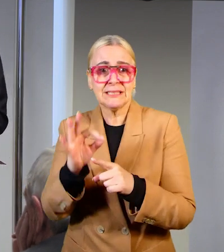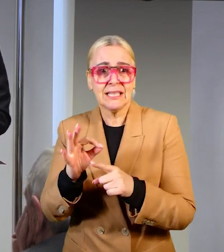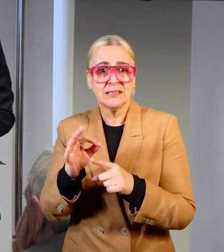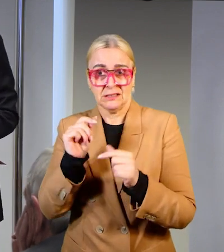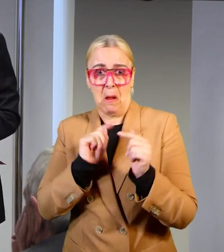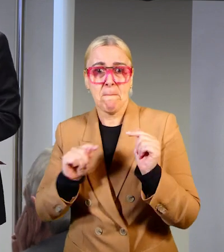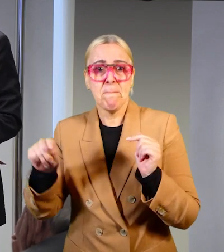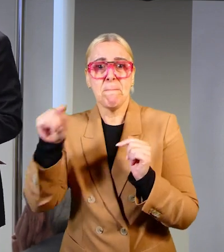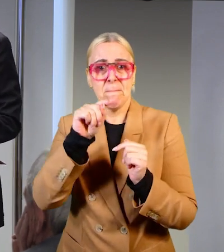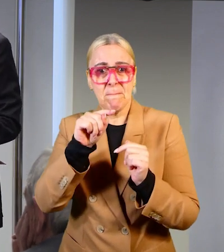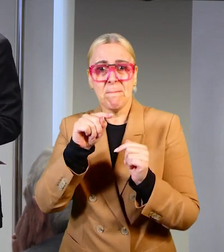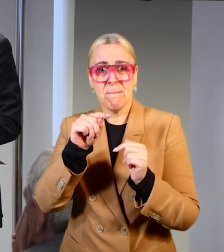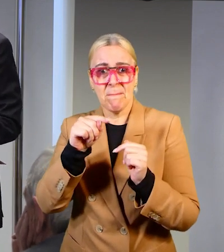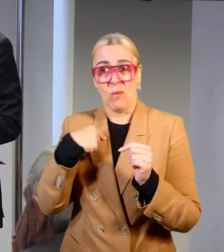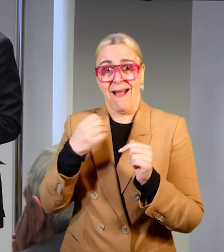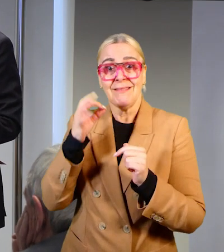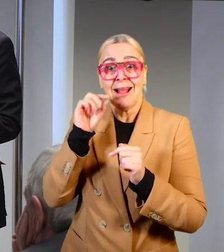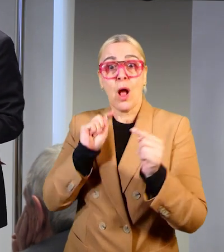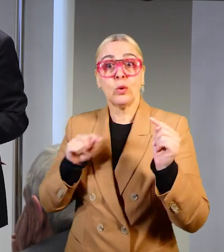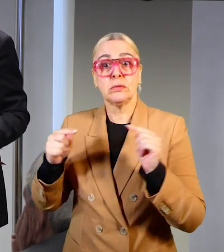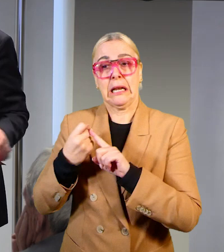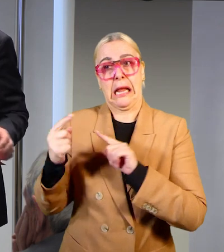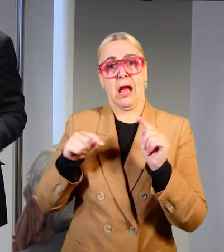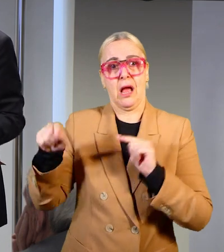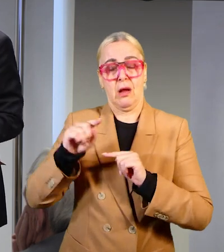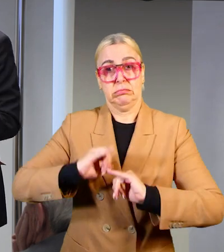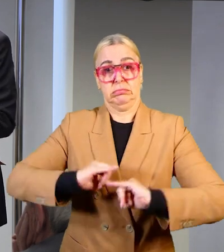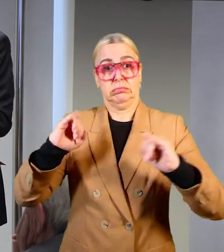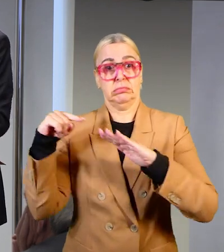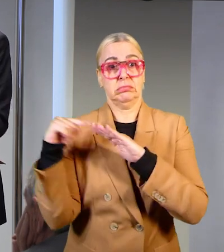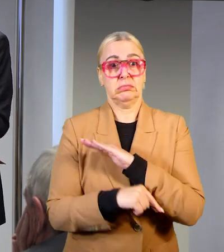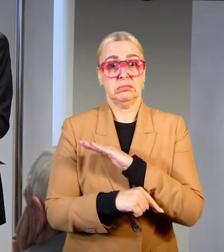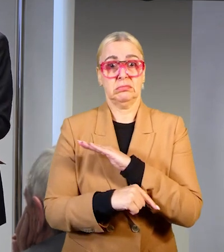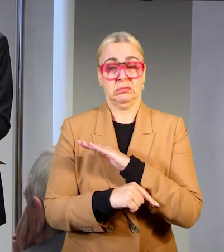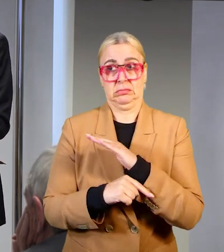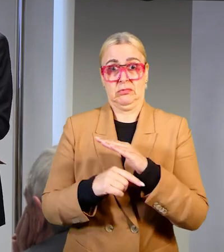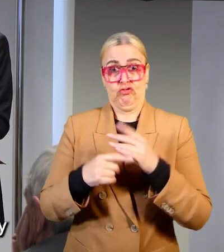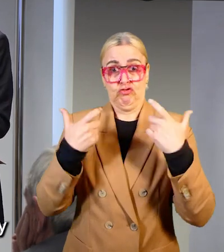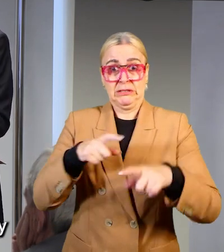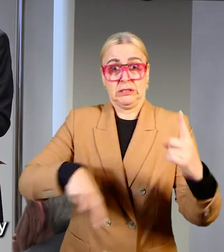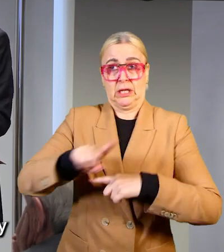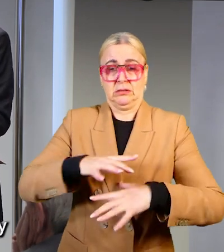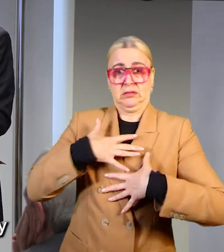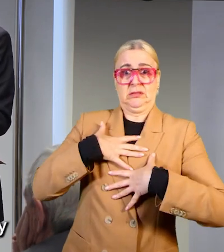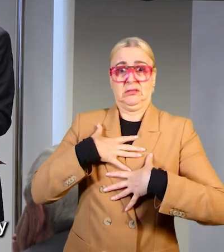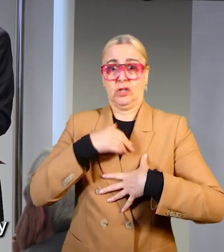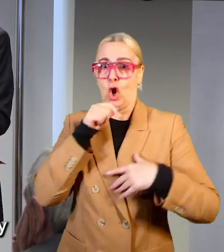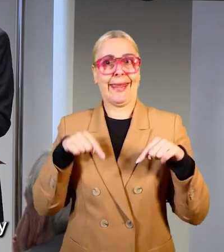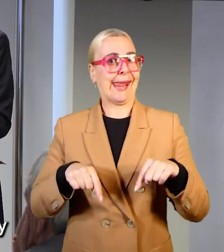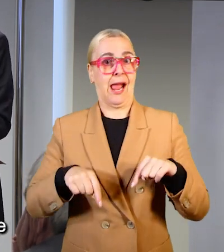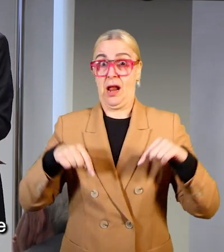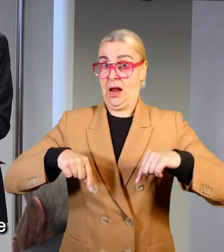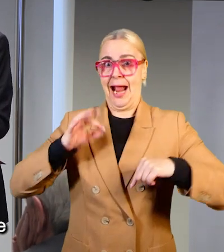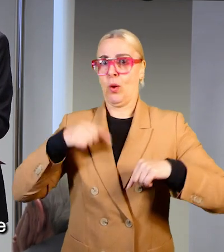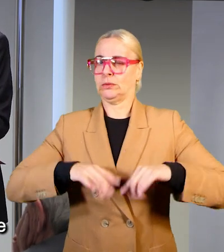even look to raise council tax by 25% in some areas. Indeed, we have councils on our own doorstep here in